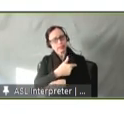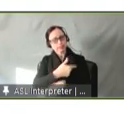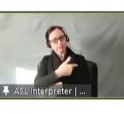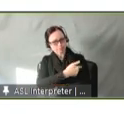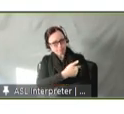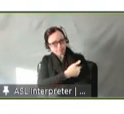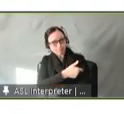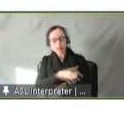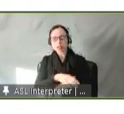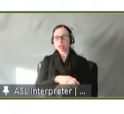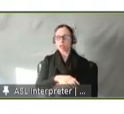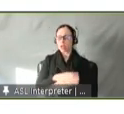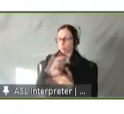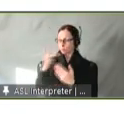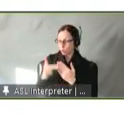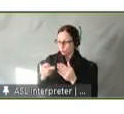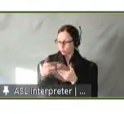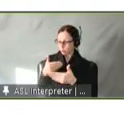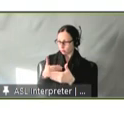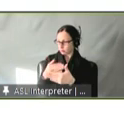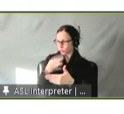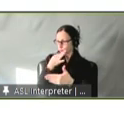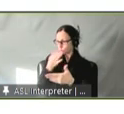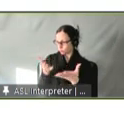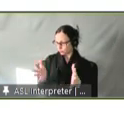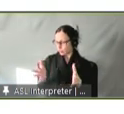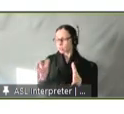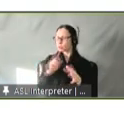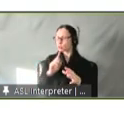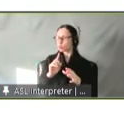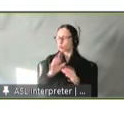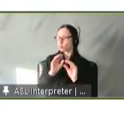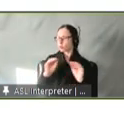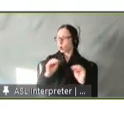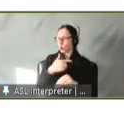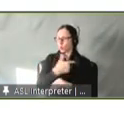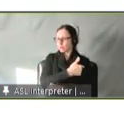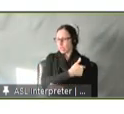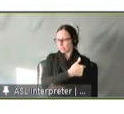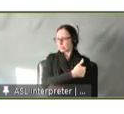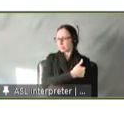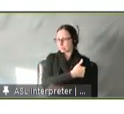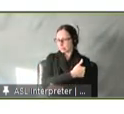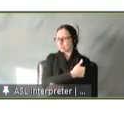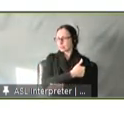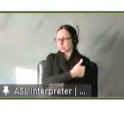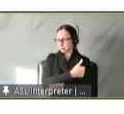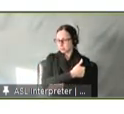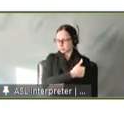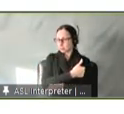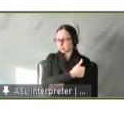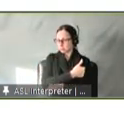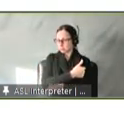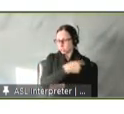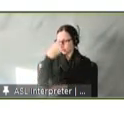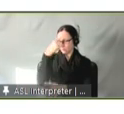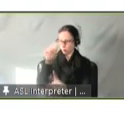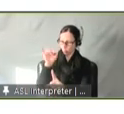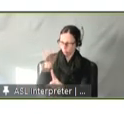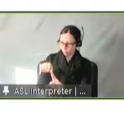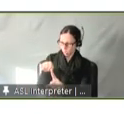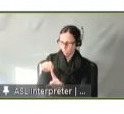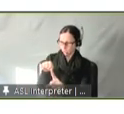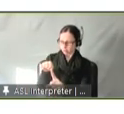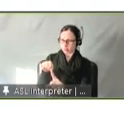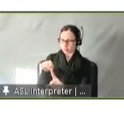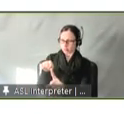program reaches its completion to make sure that none of those vaccines that were acquired specifically for that operation go